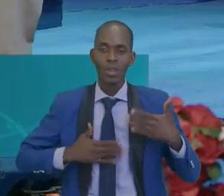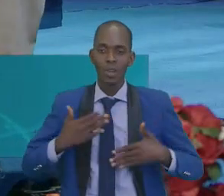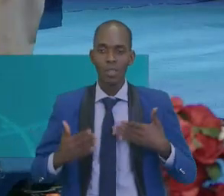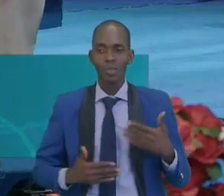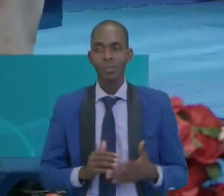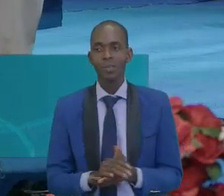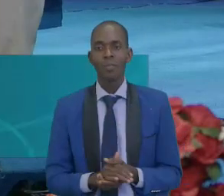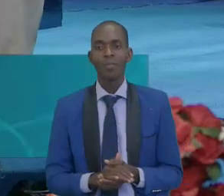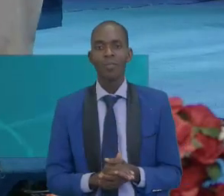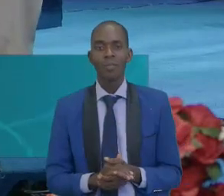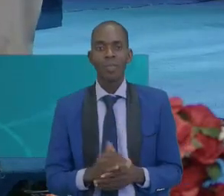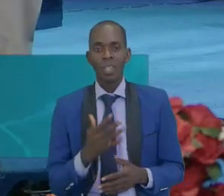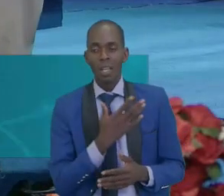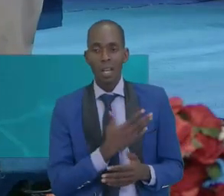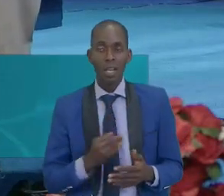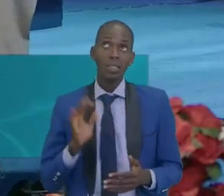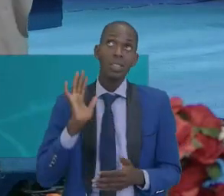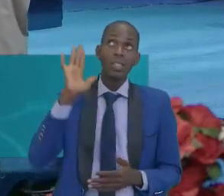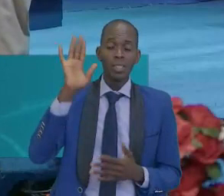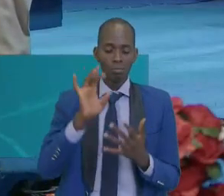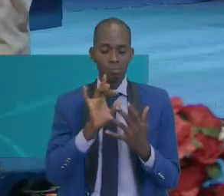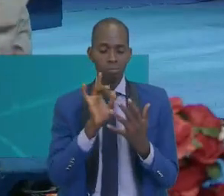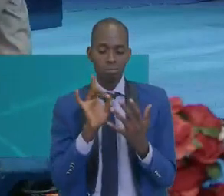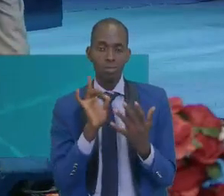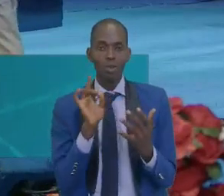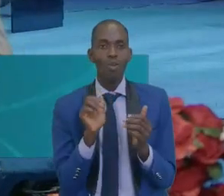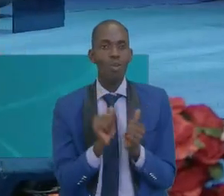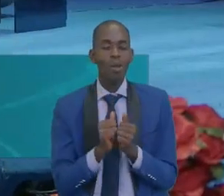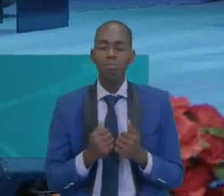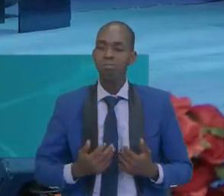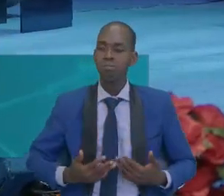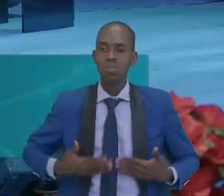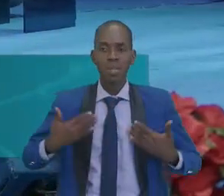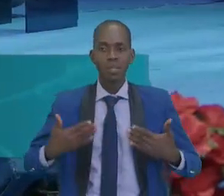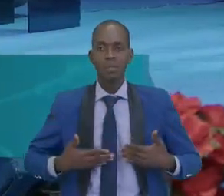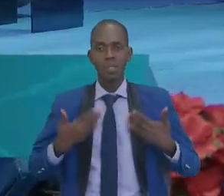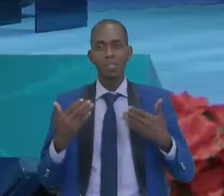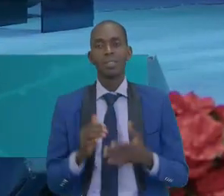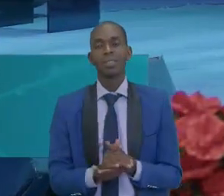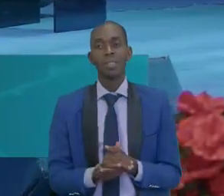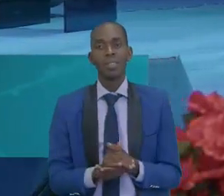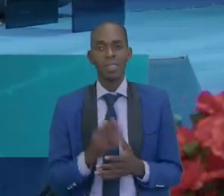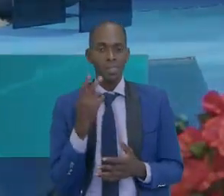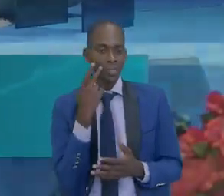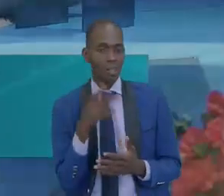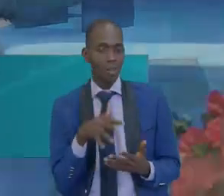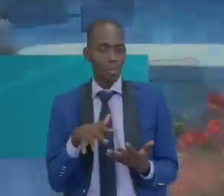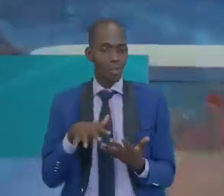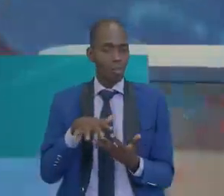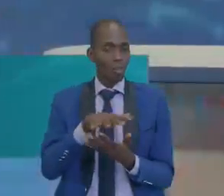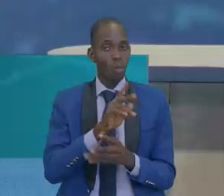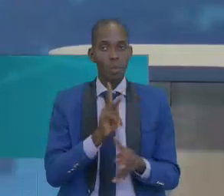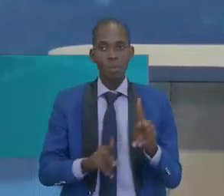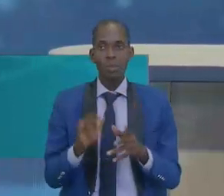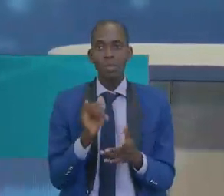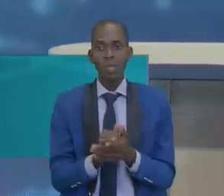and his chosen with gladness. Look at those people that were reading